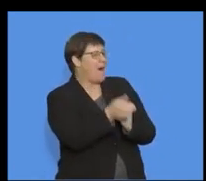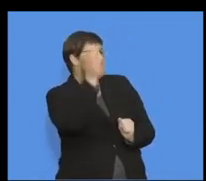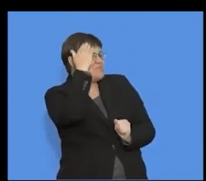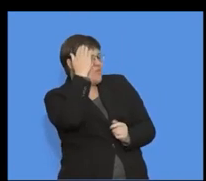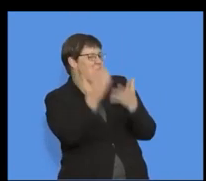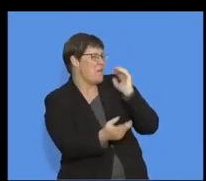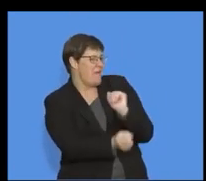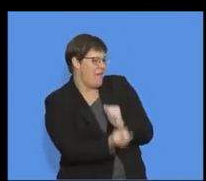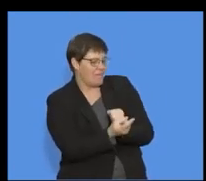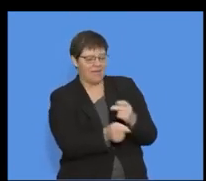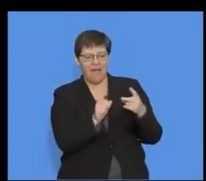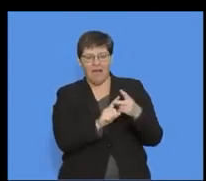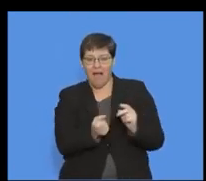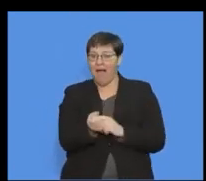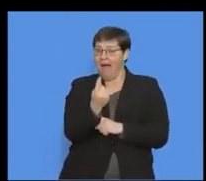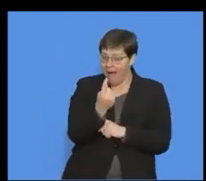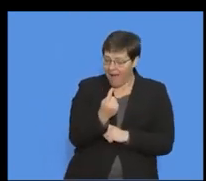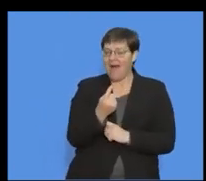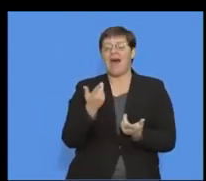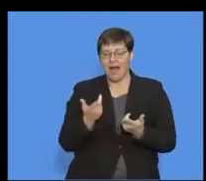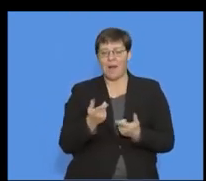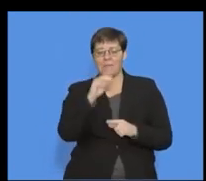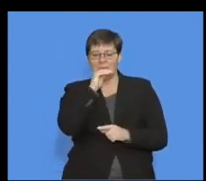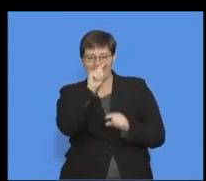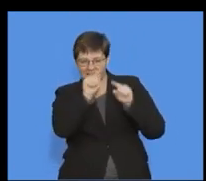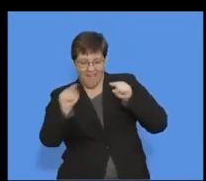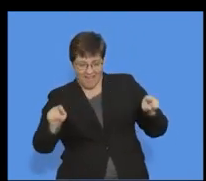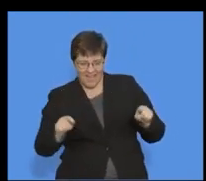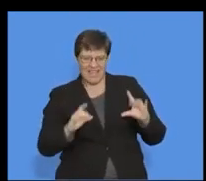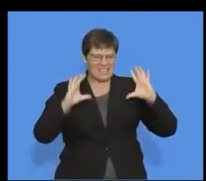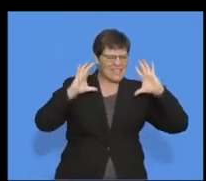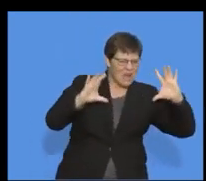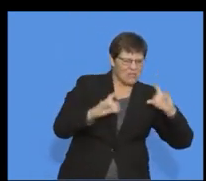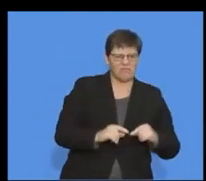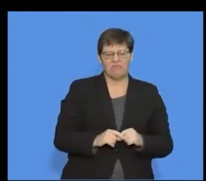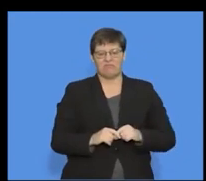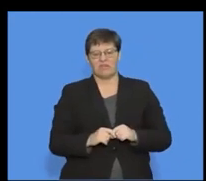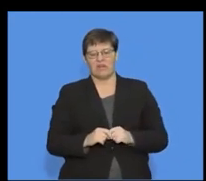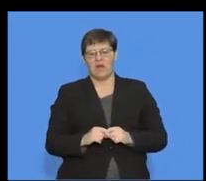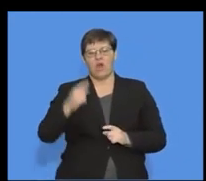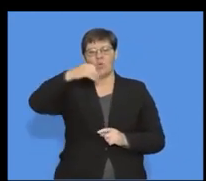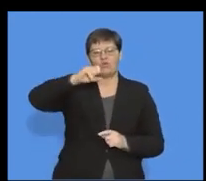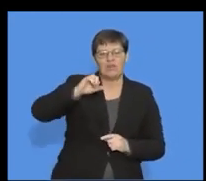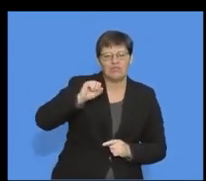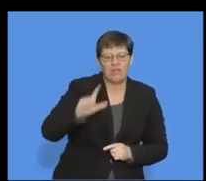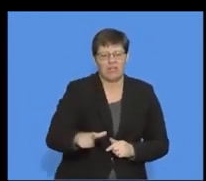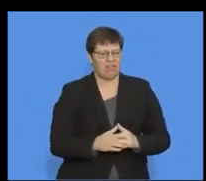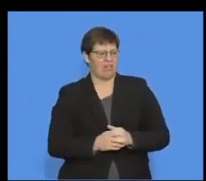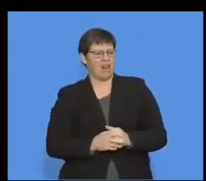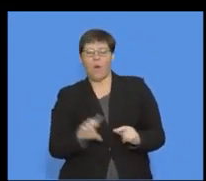like a center, quadrilateral, on the circumference, all those things are important because they are telling